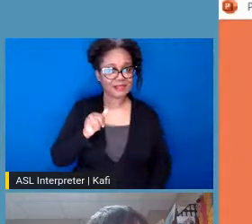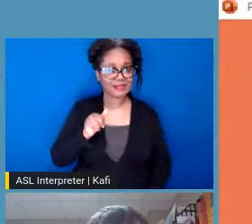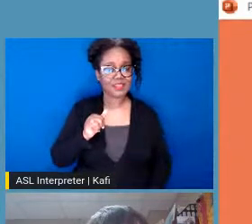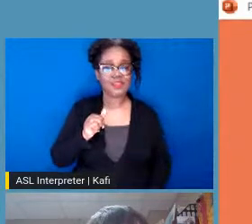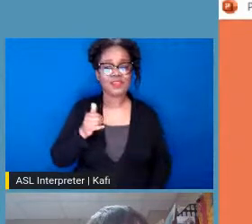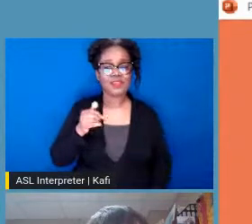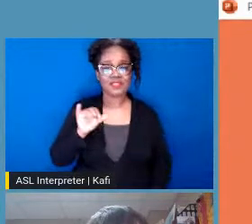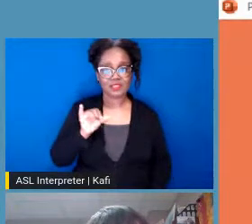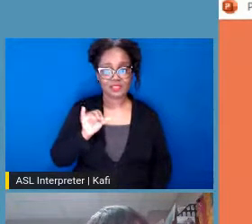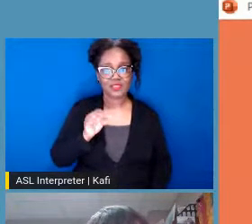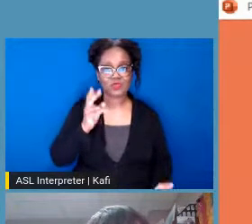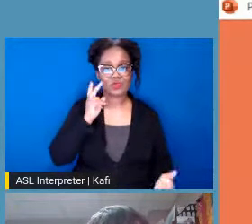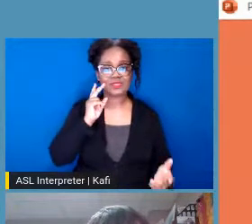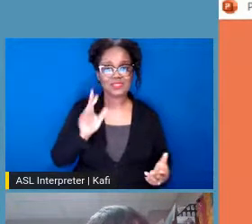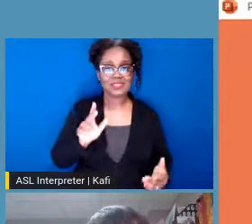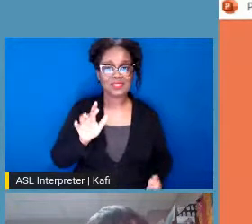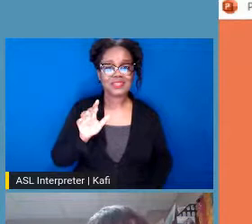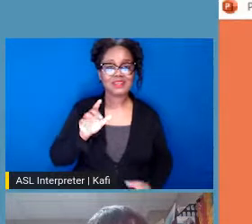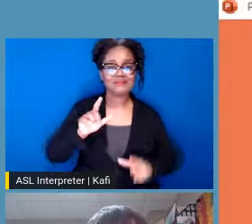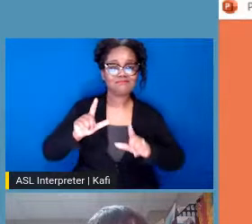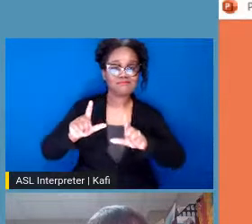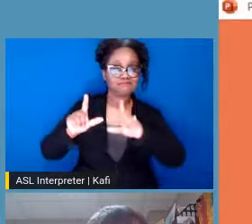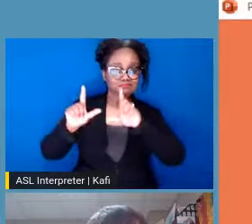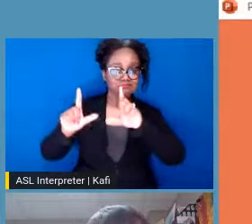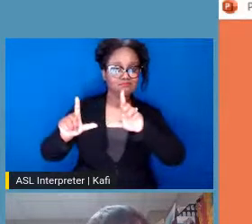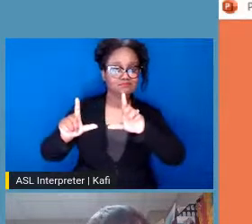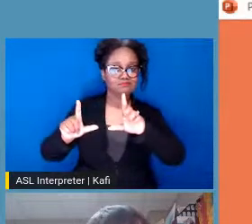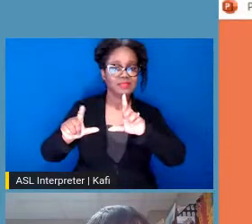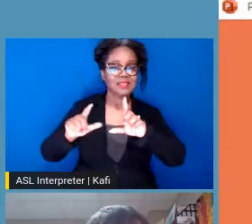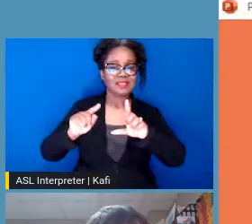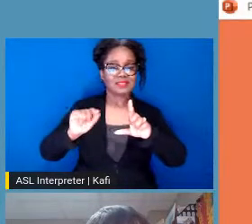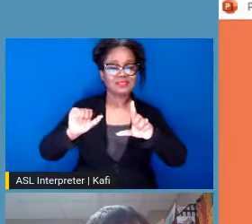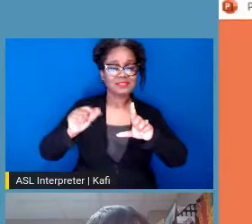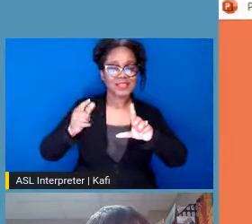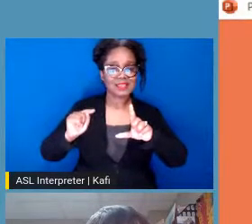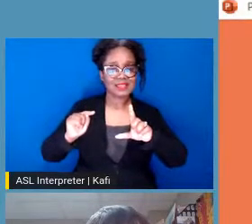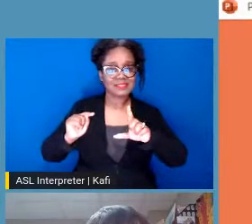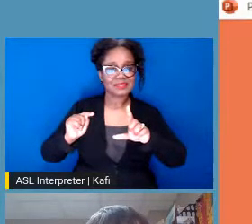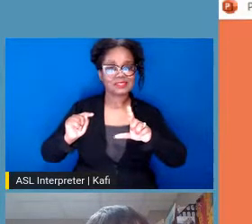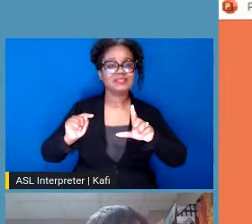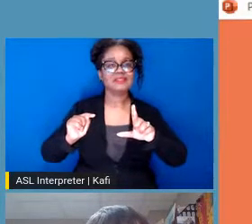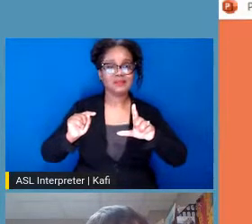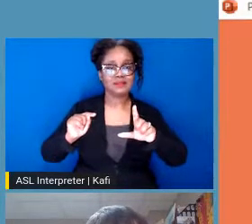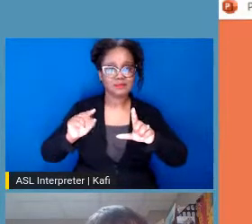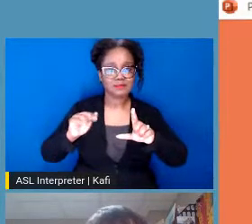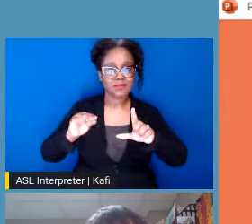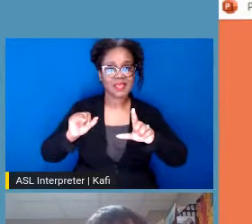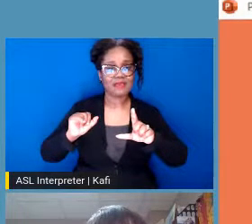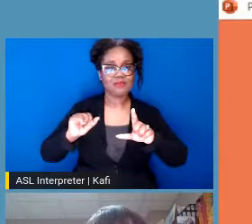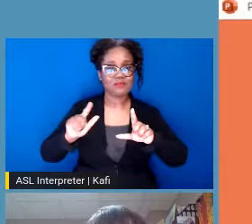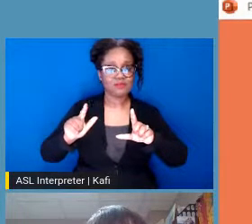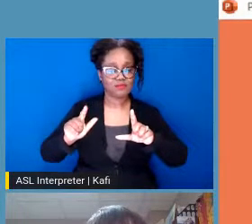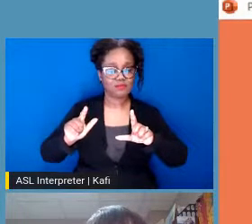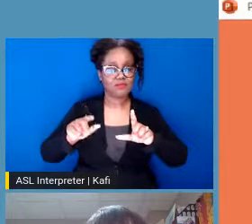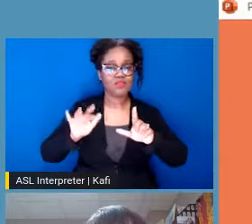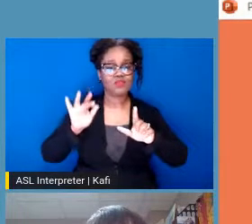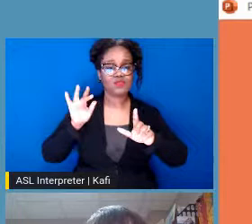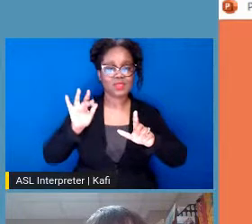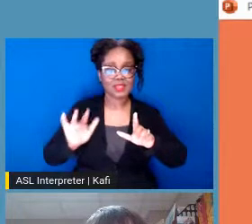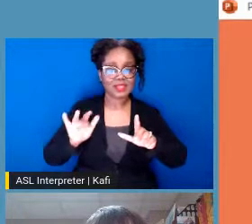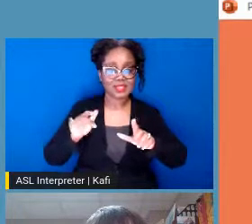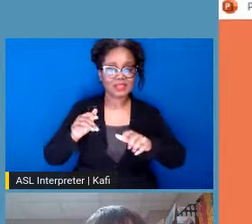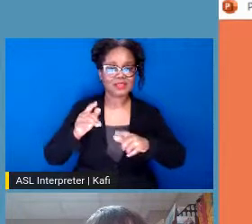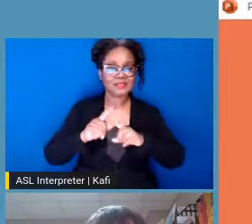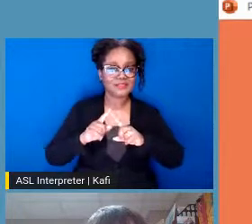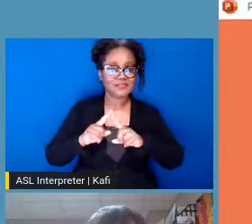links to decade pages. An online visitor could select any decade and be brought to a page